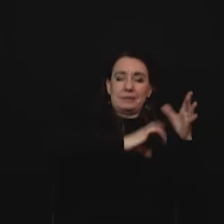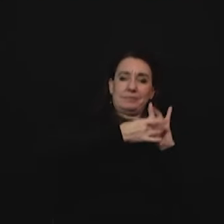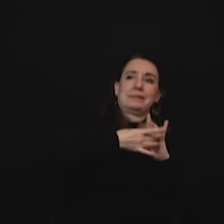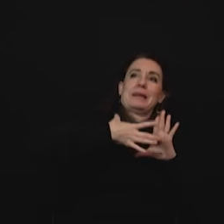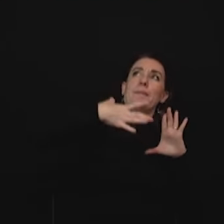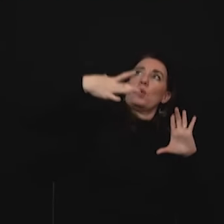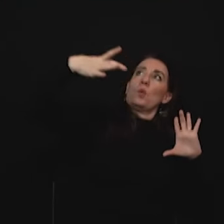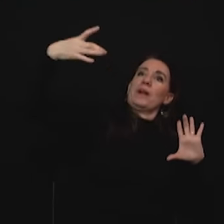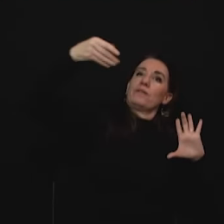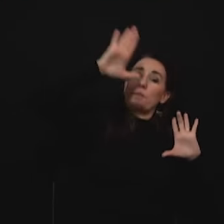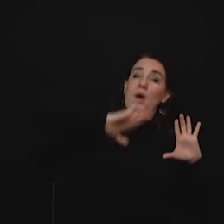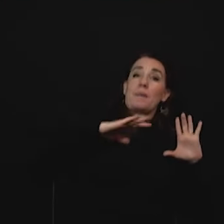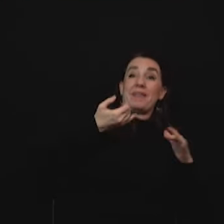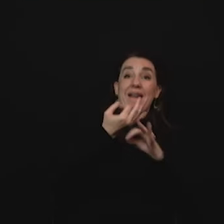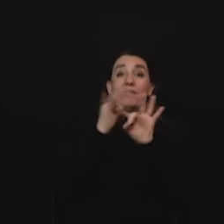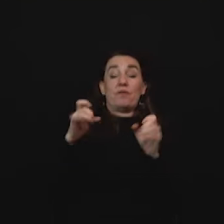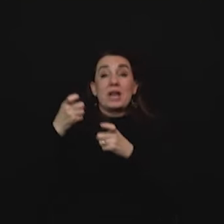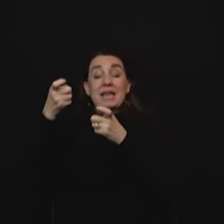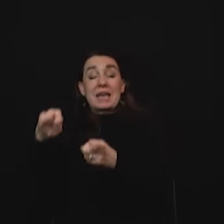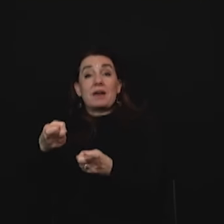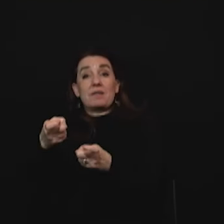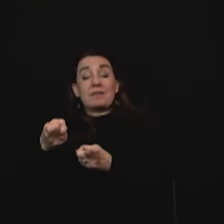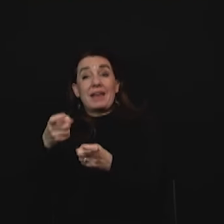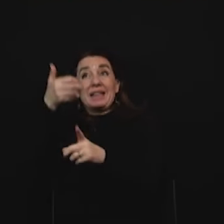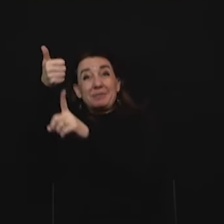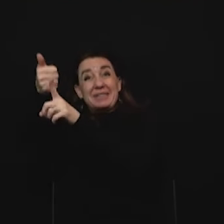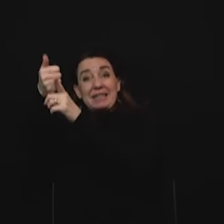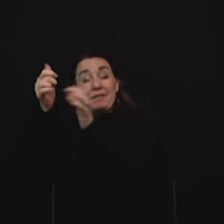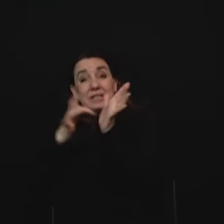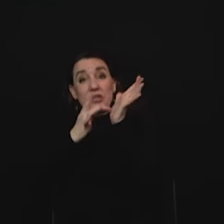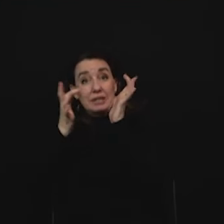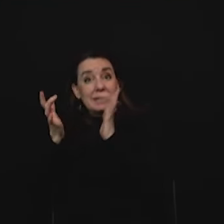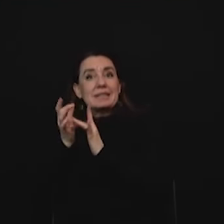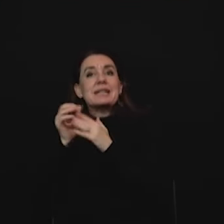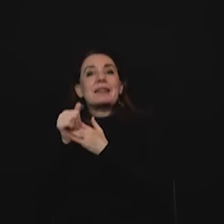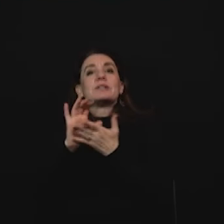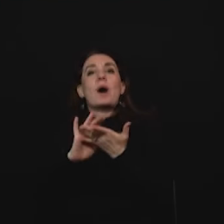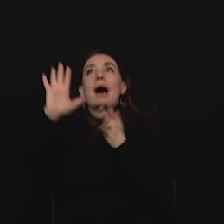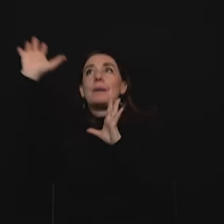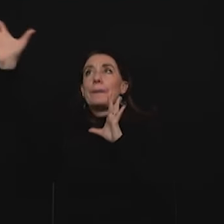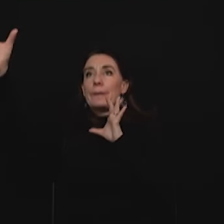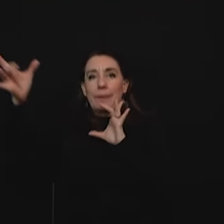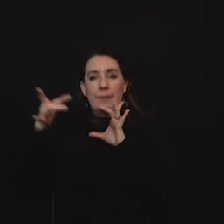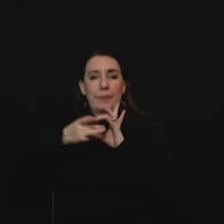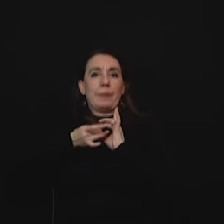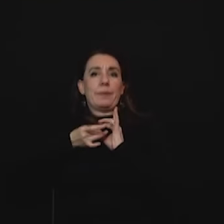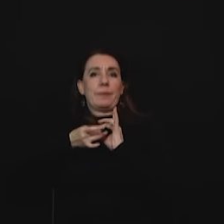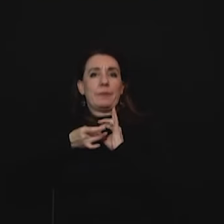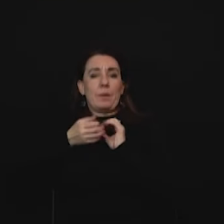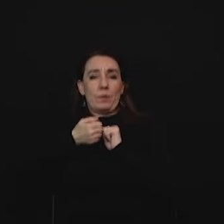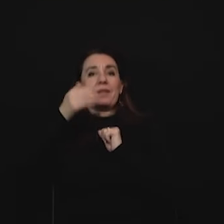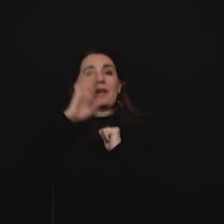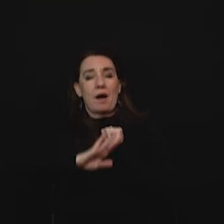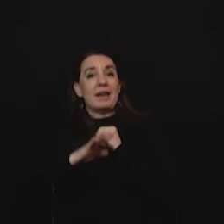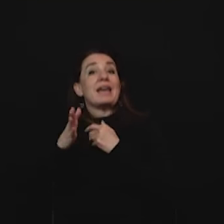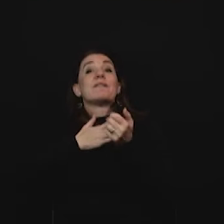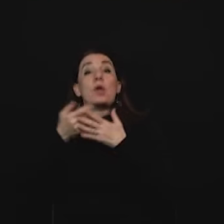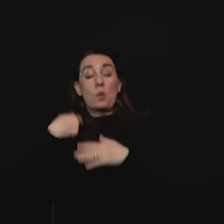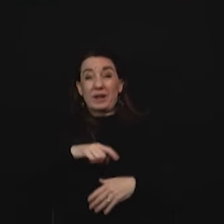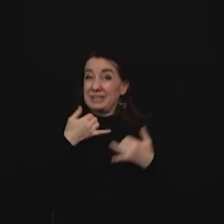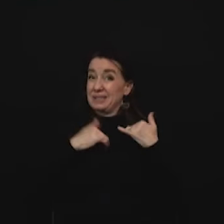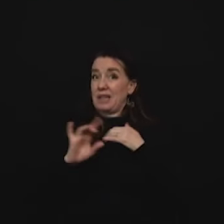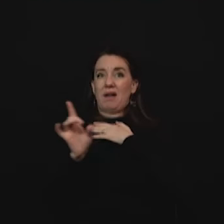from God. But God's free gift that God gives of himself in Jesus leads to our being made right with God, even though we are guilty